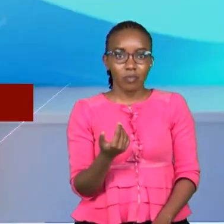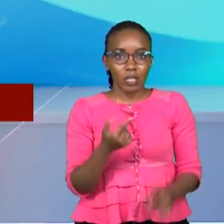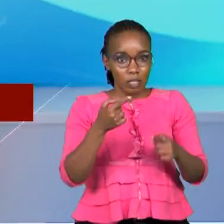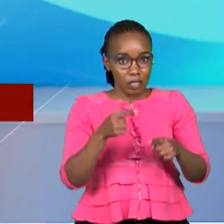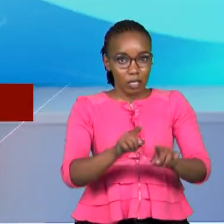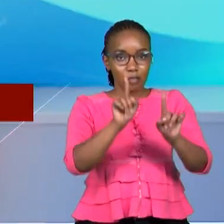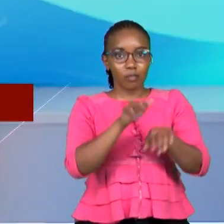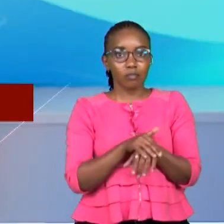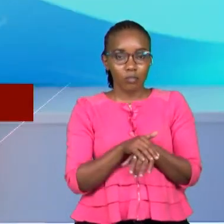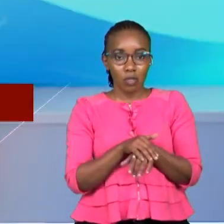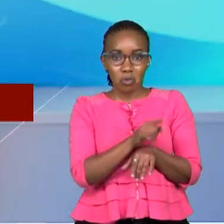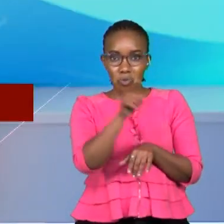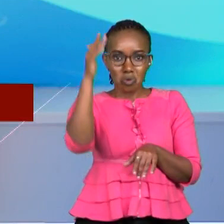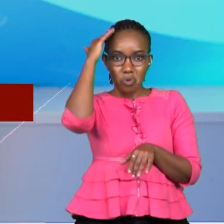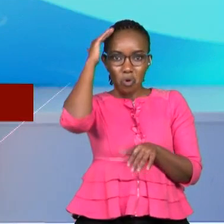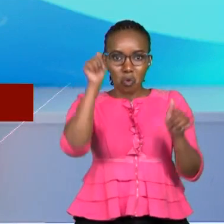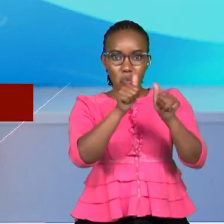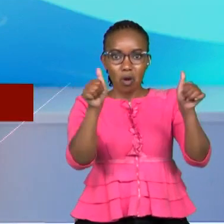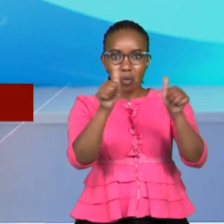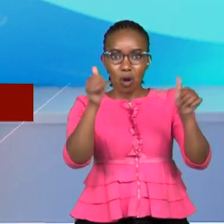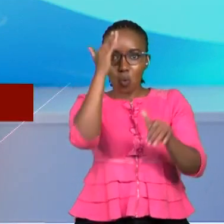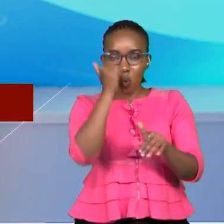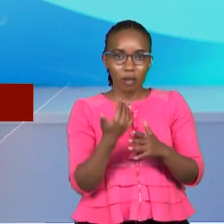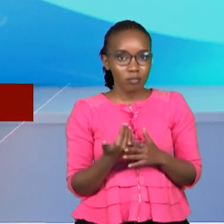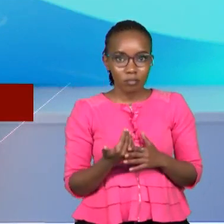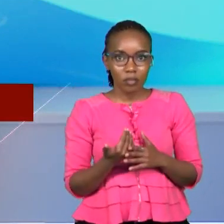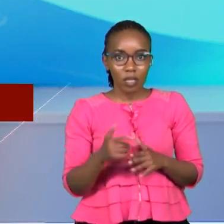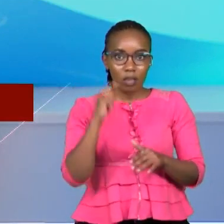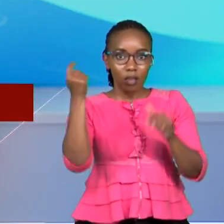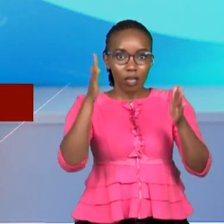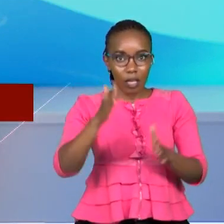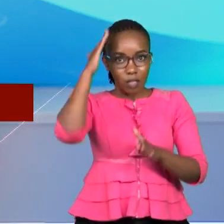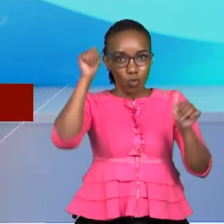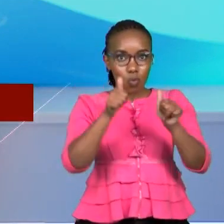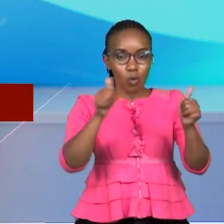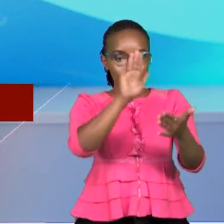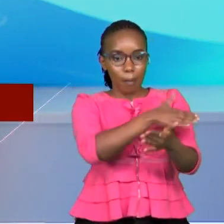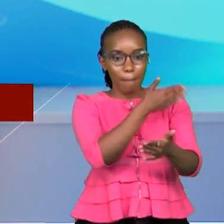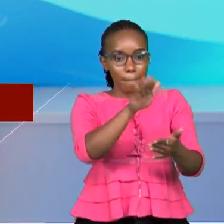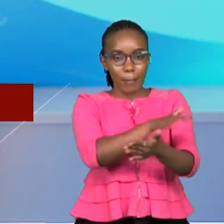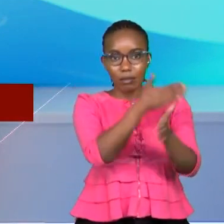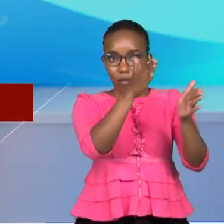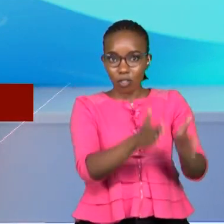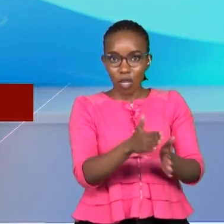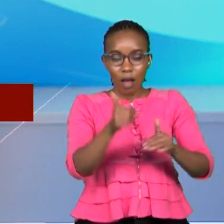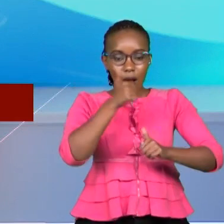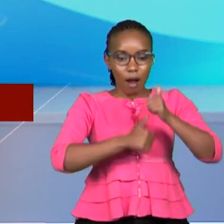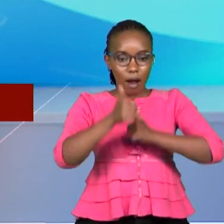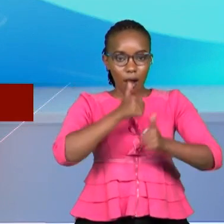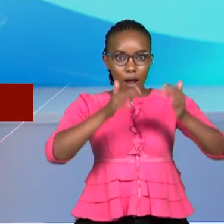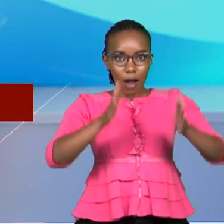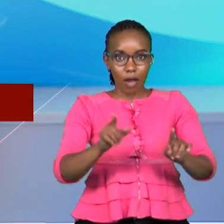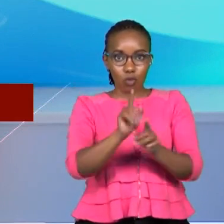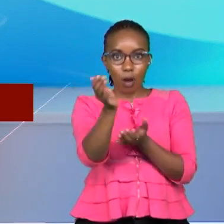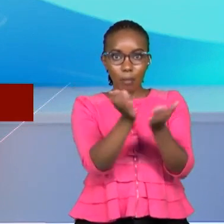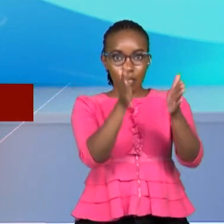no introduction as he is one of the most recognizable faces in Kenya as a musician, media personality, actor, and an